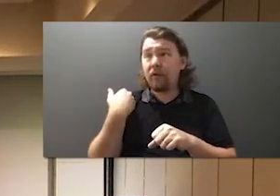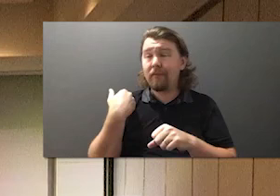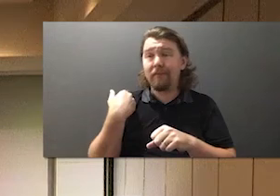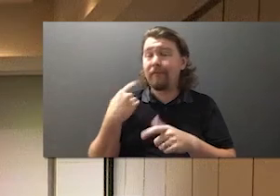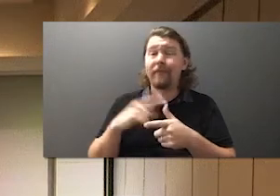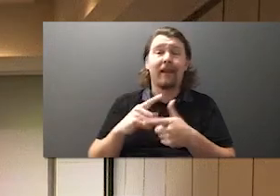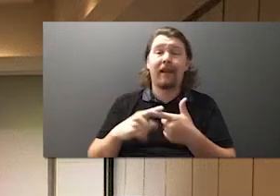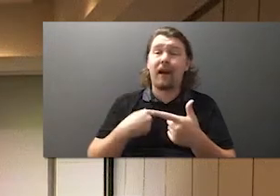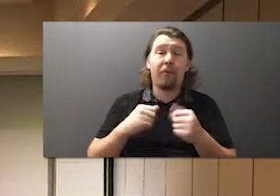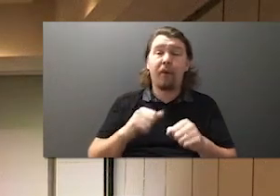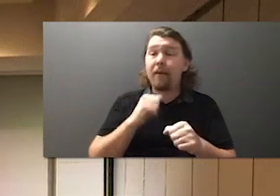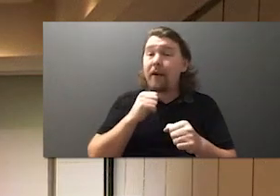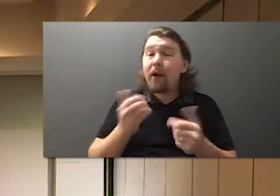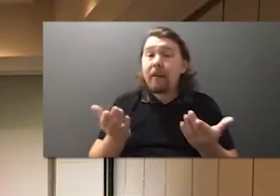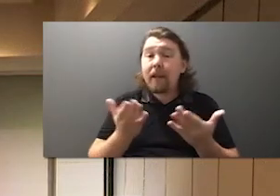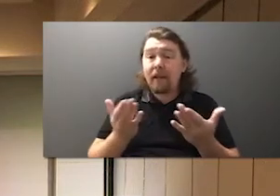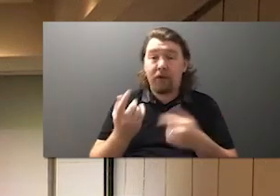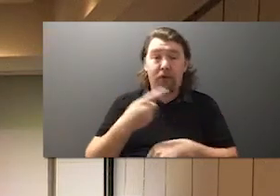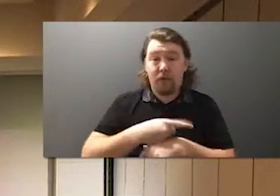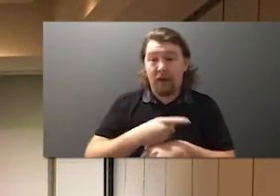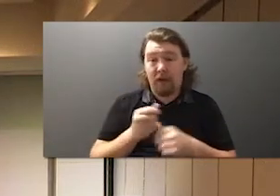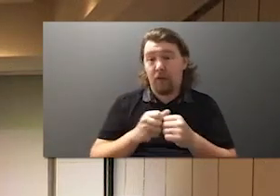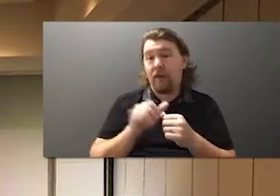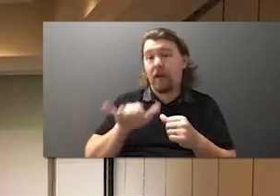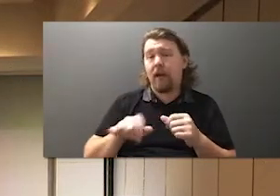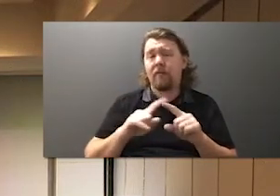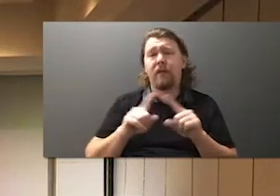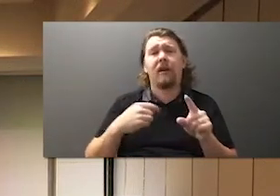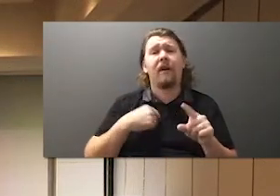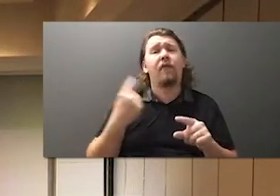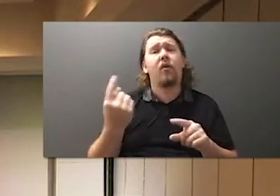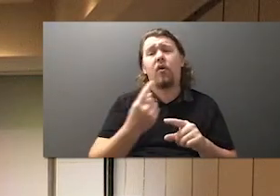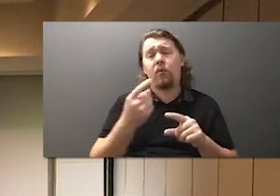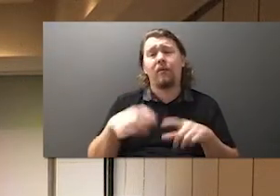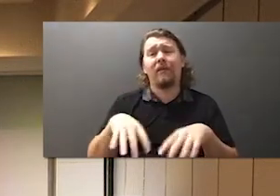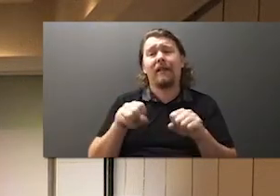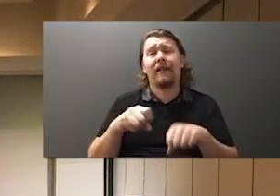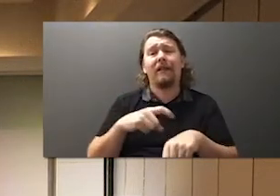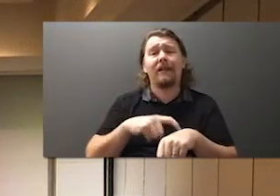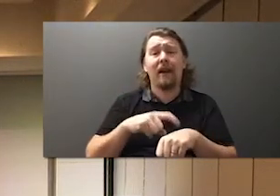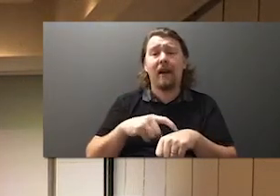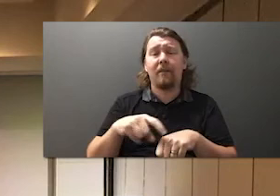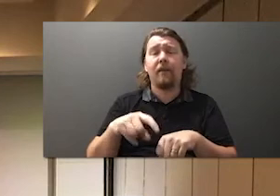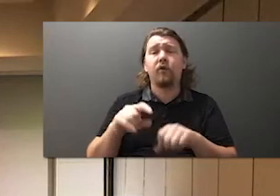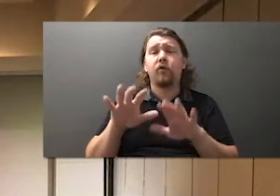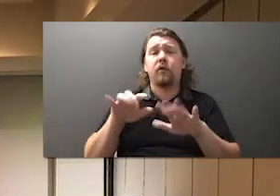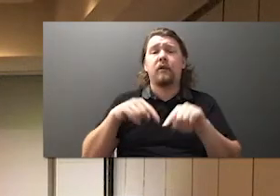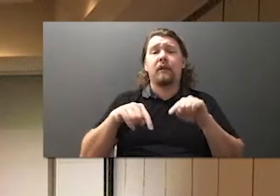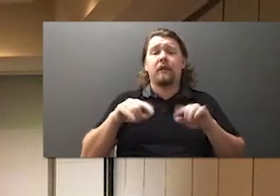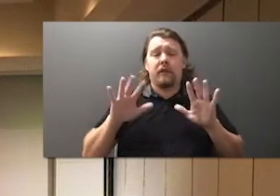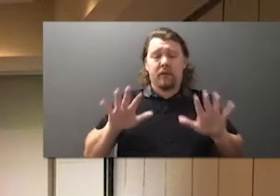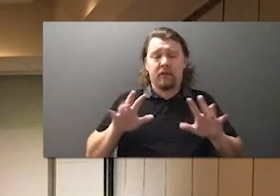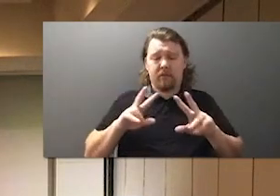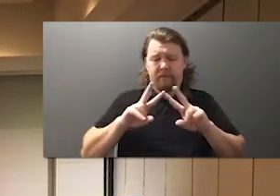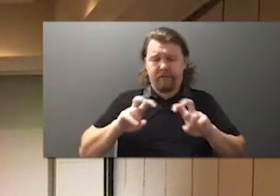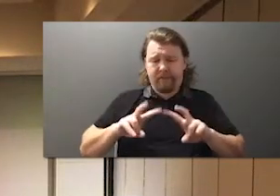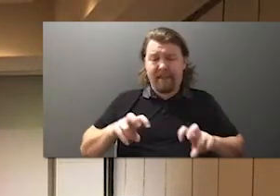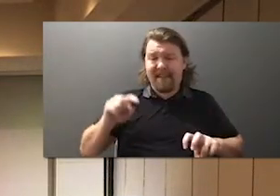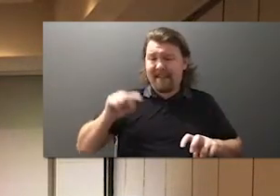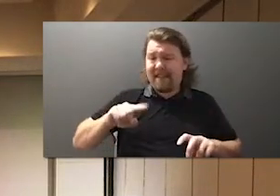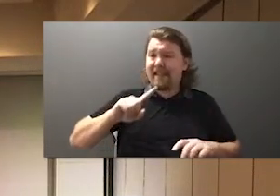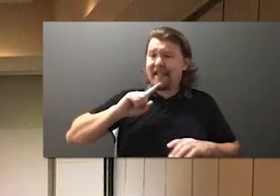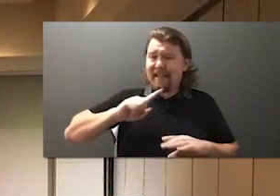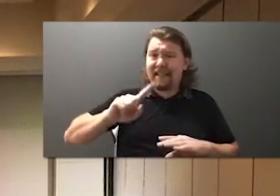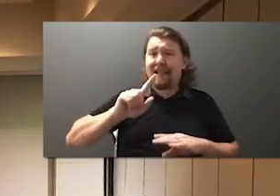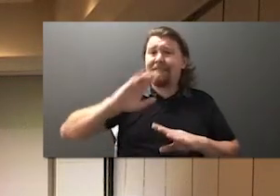it, I probably would not be here with it today. But I've always taken the time and stepped back and said, is this the